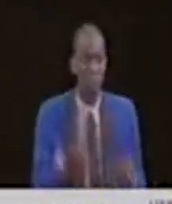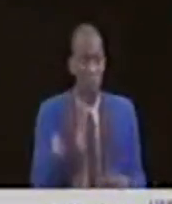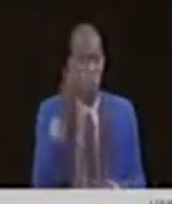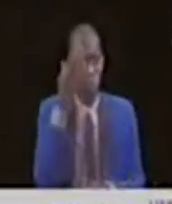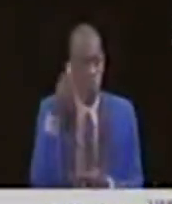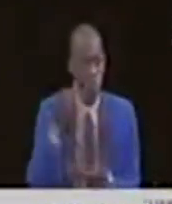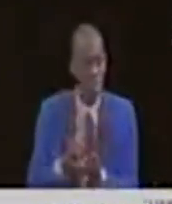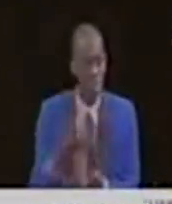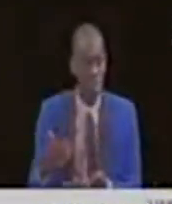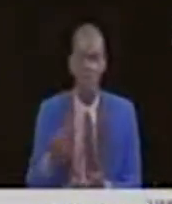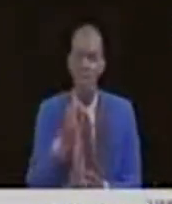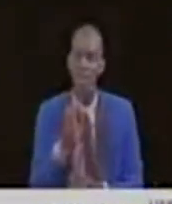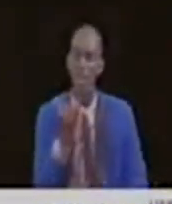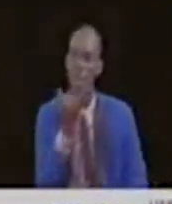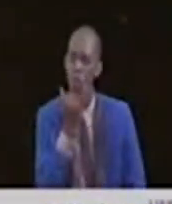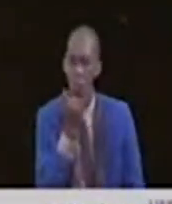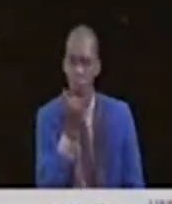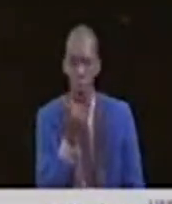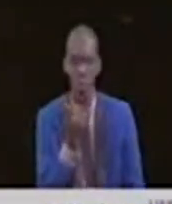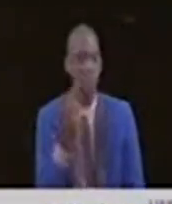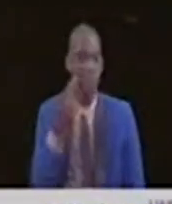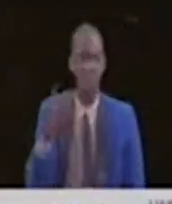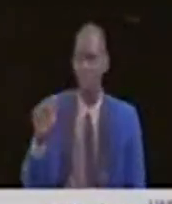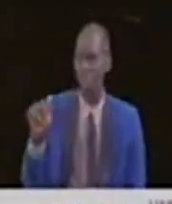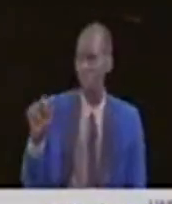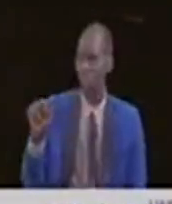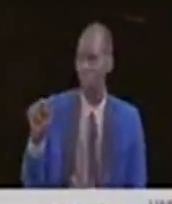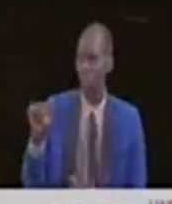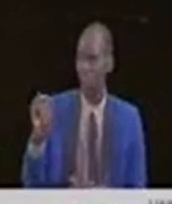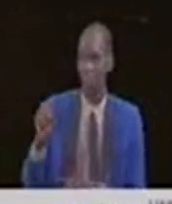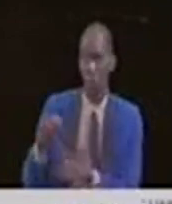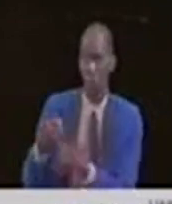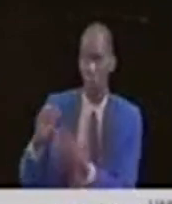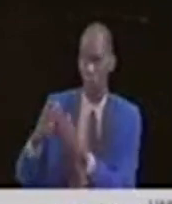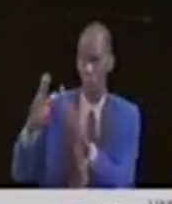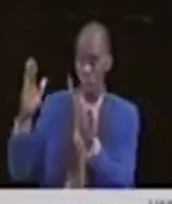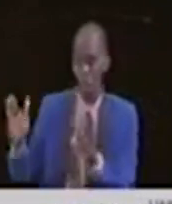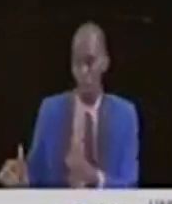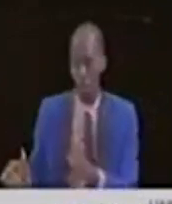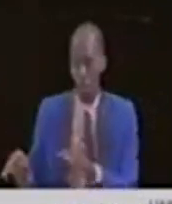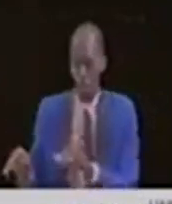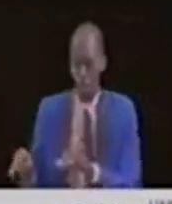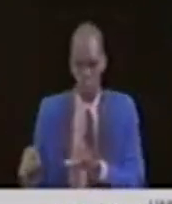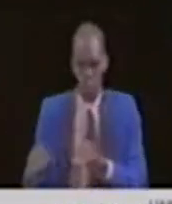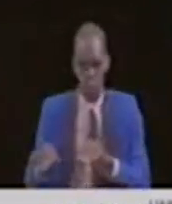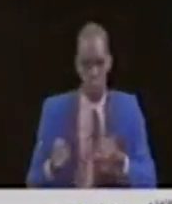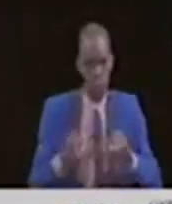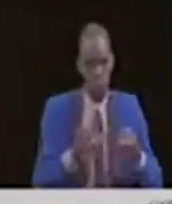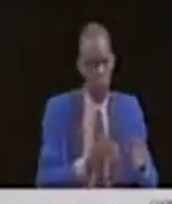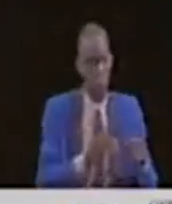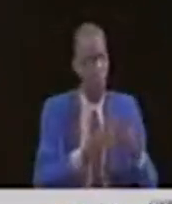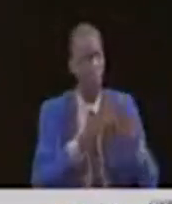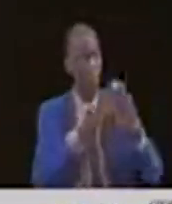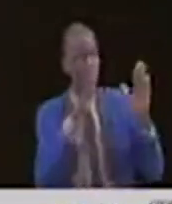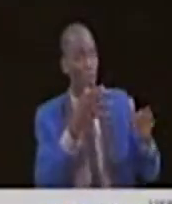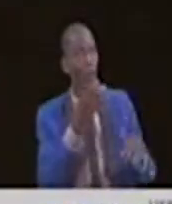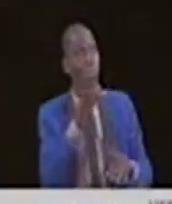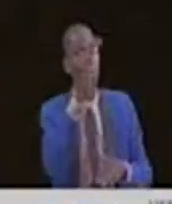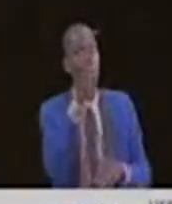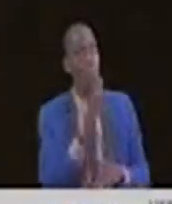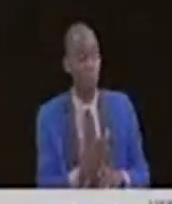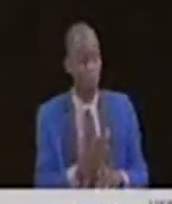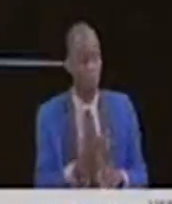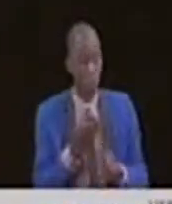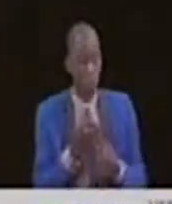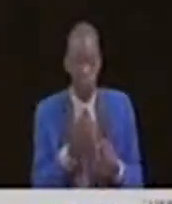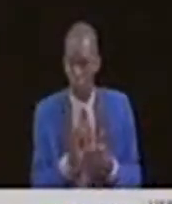between his house and the sanctuary where Peter was, all through that list,